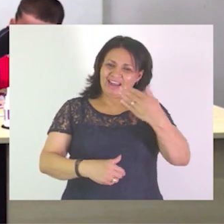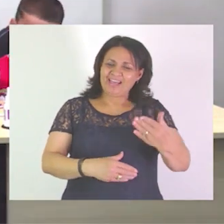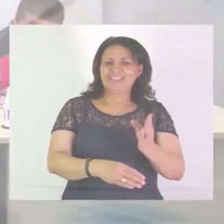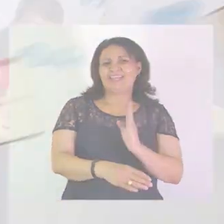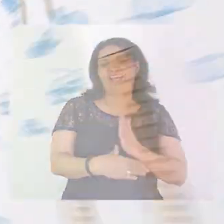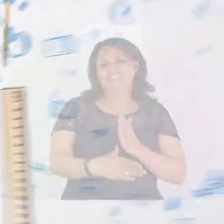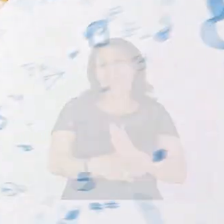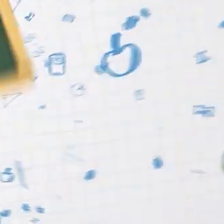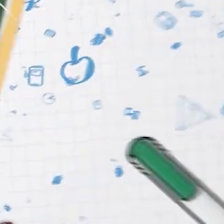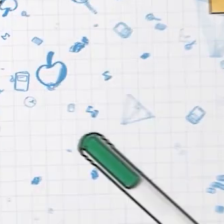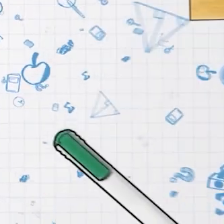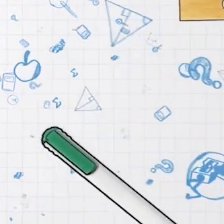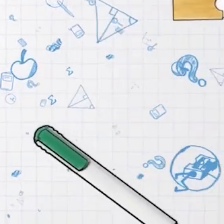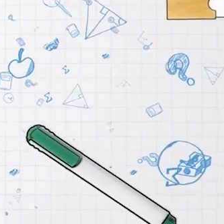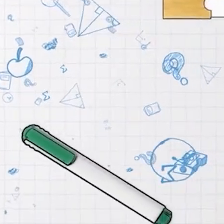yourselves.